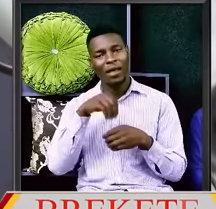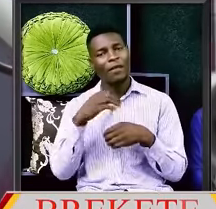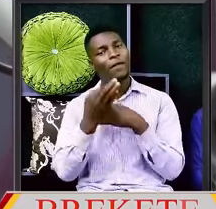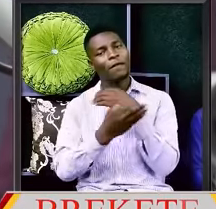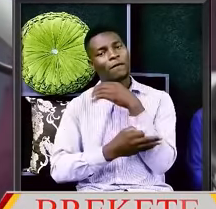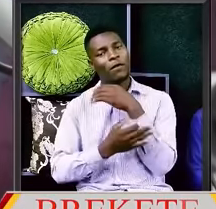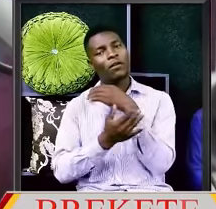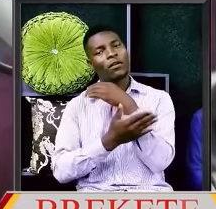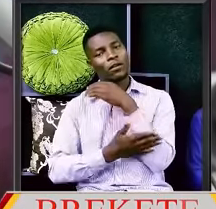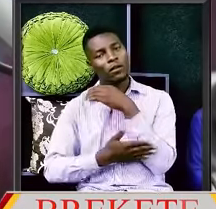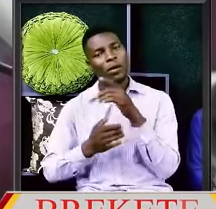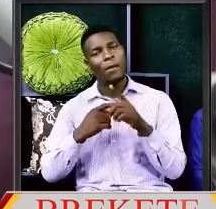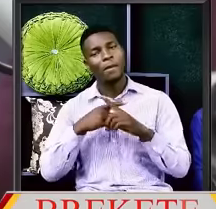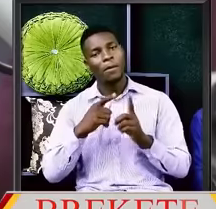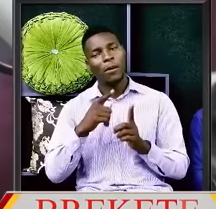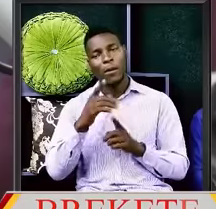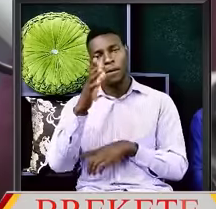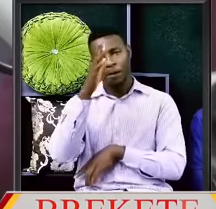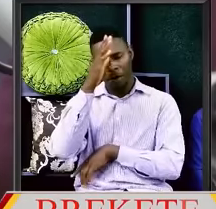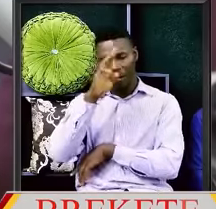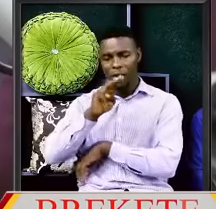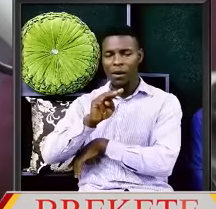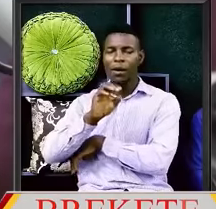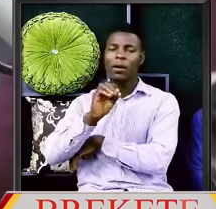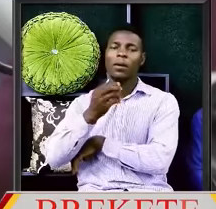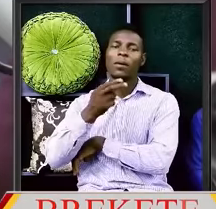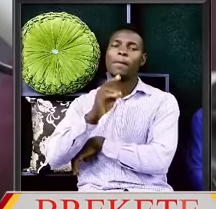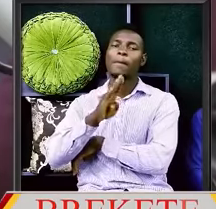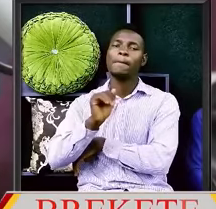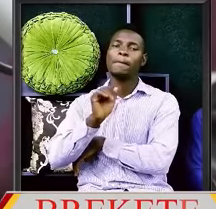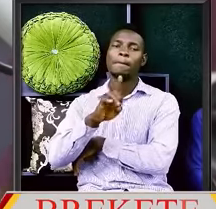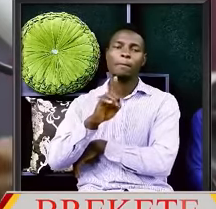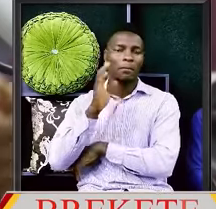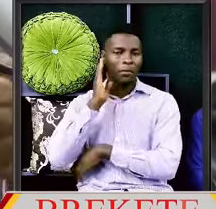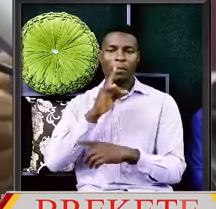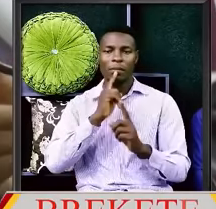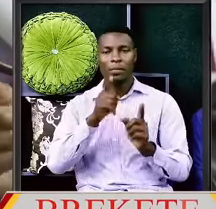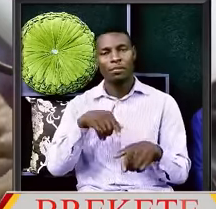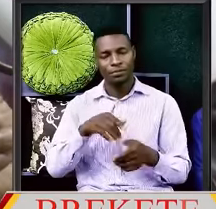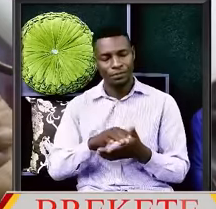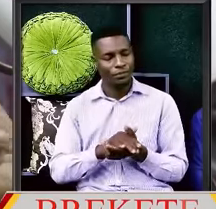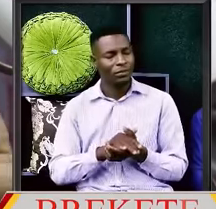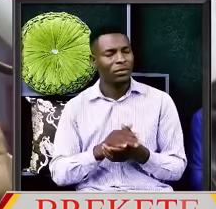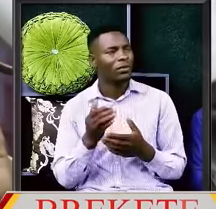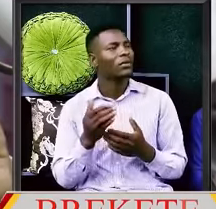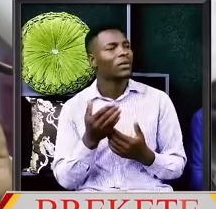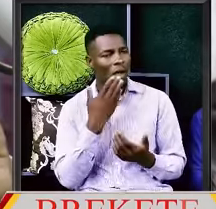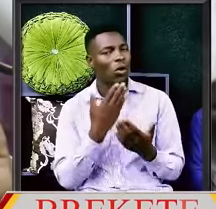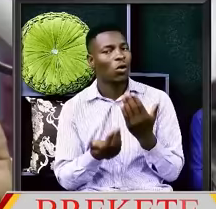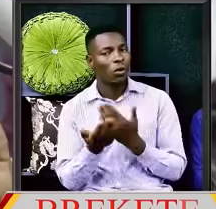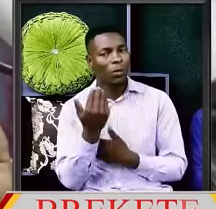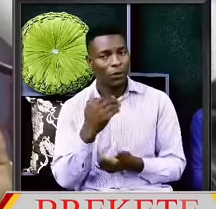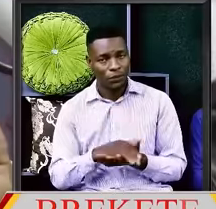go answer that question. Thank you very much, man. God bless you, sir. Amen, man. Hello, good morning.